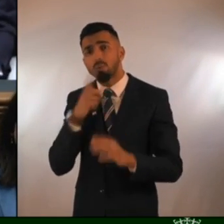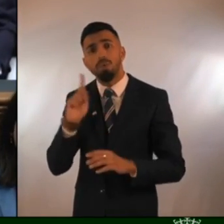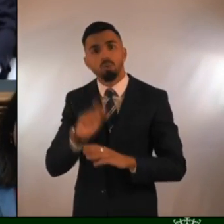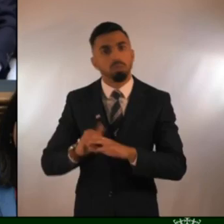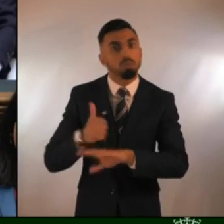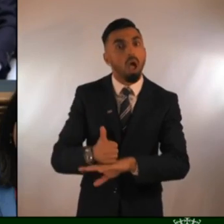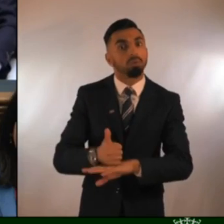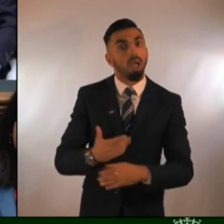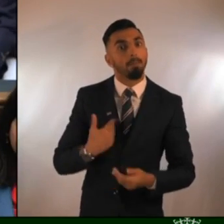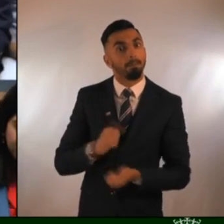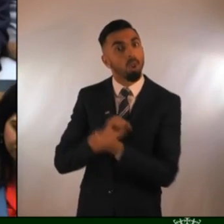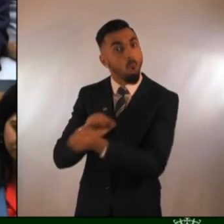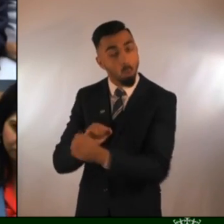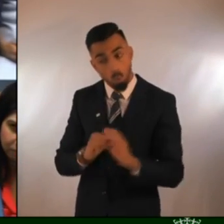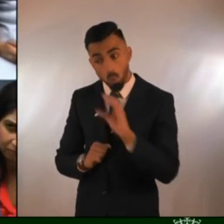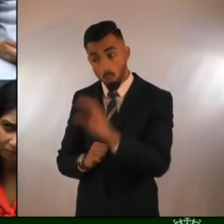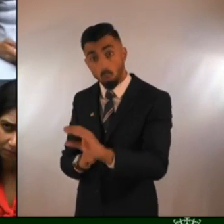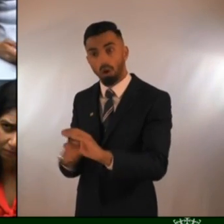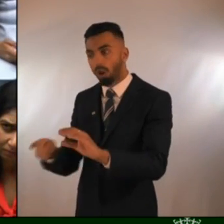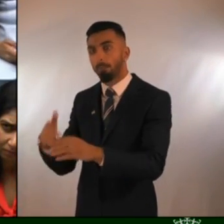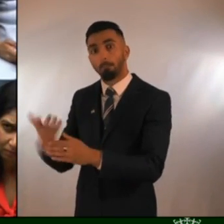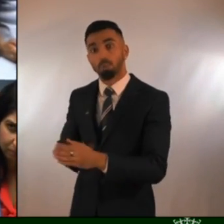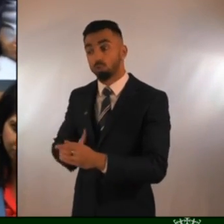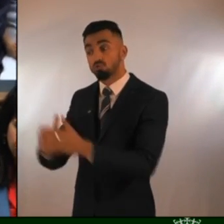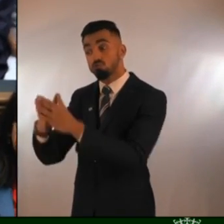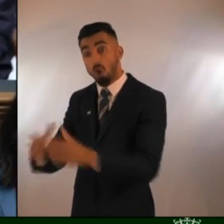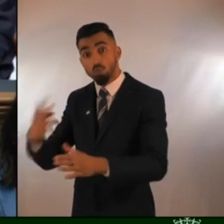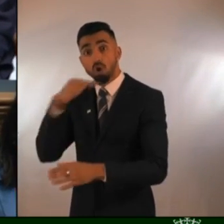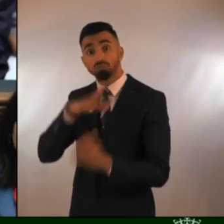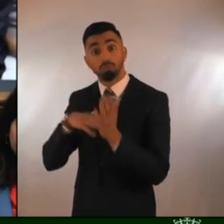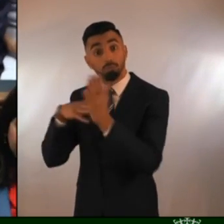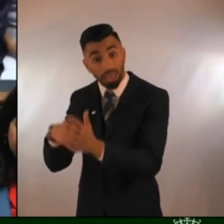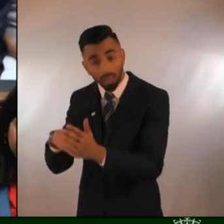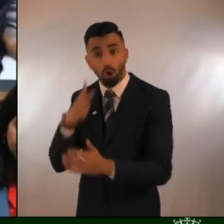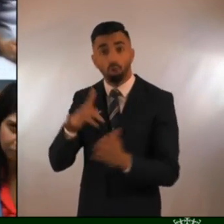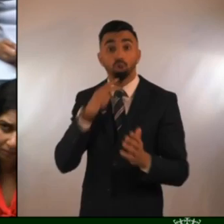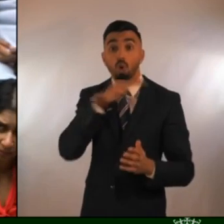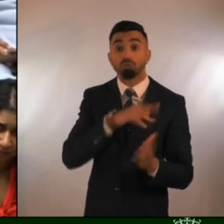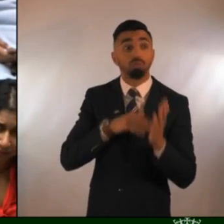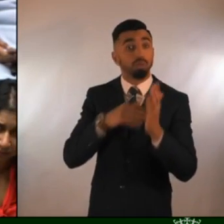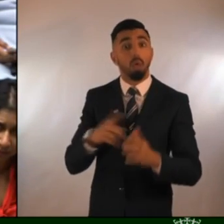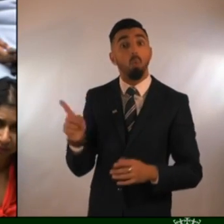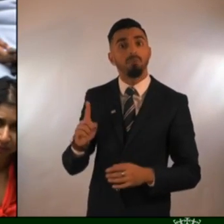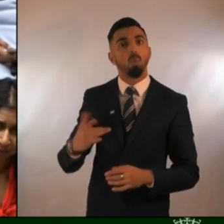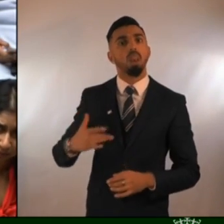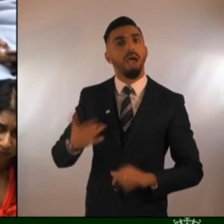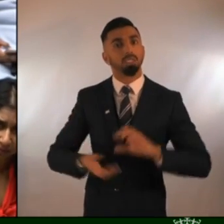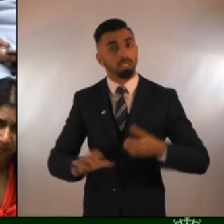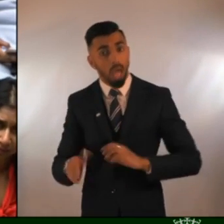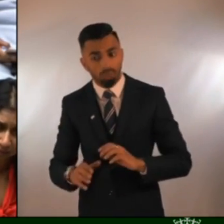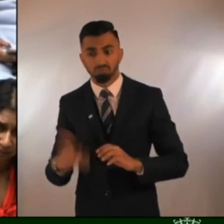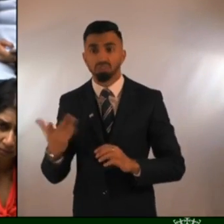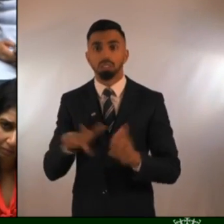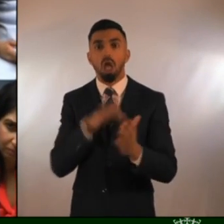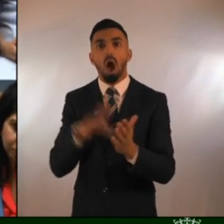Business Bank to invest in scale-ups, another £200 million for life sciences, more money for growth hubs, 21 cities with